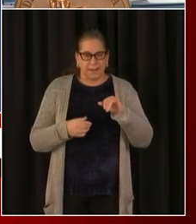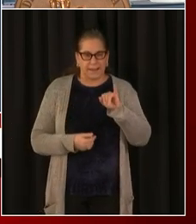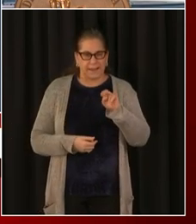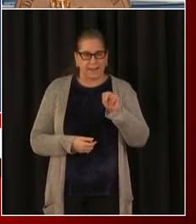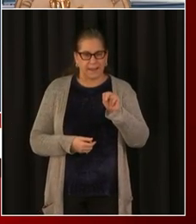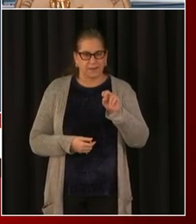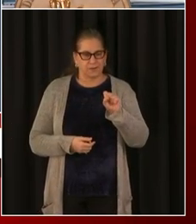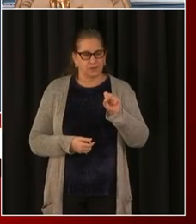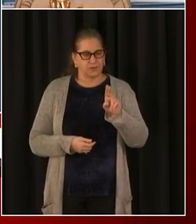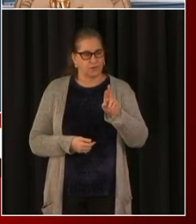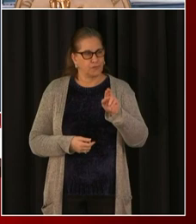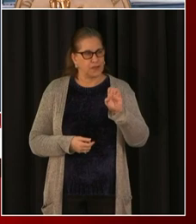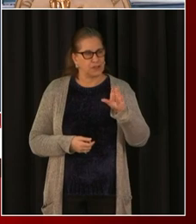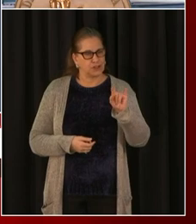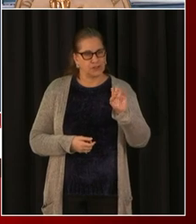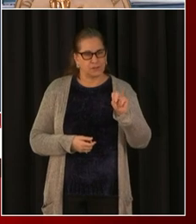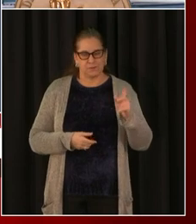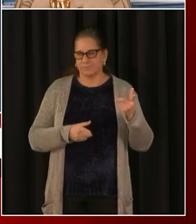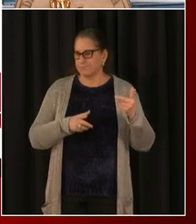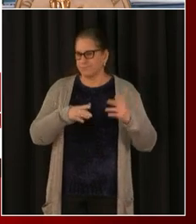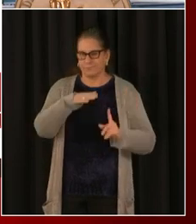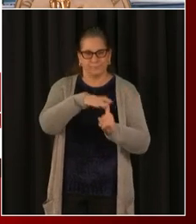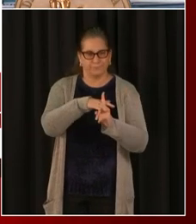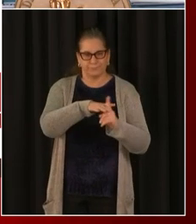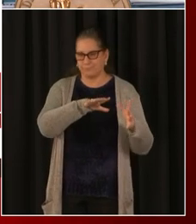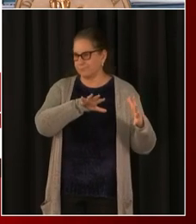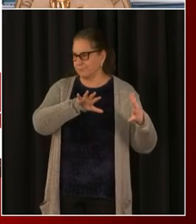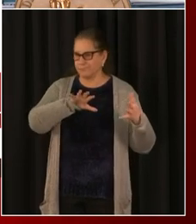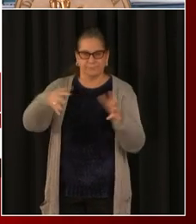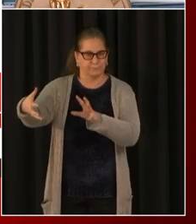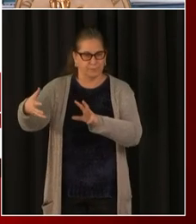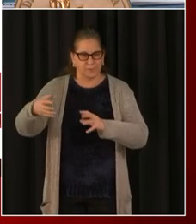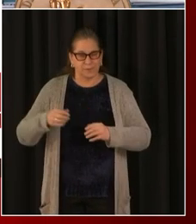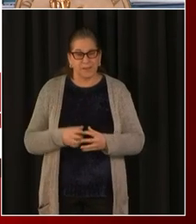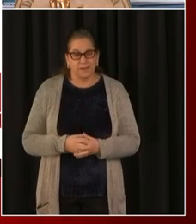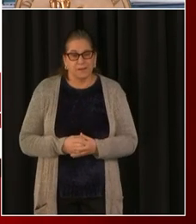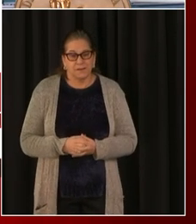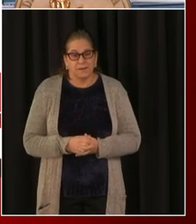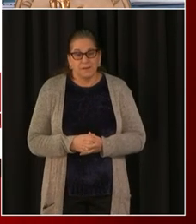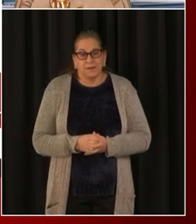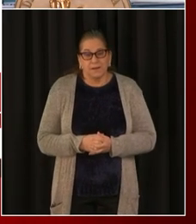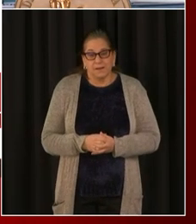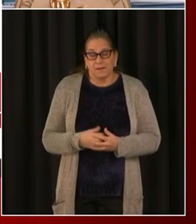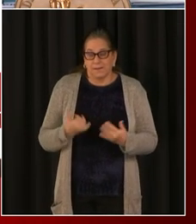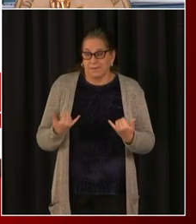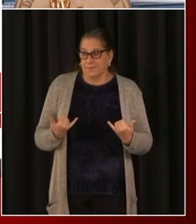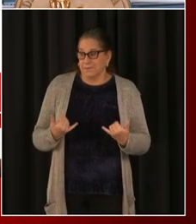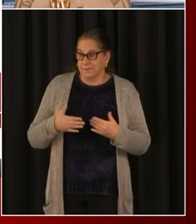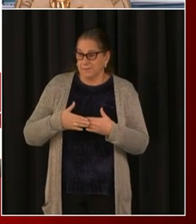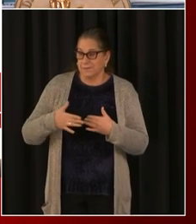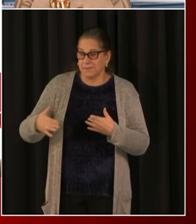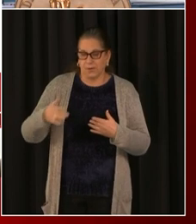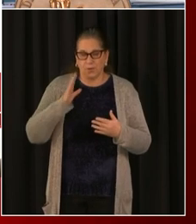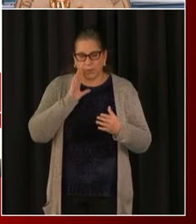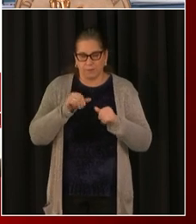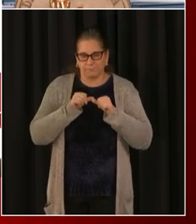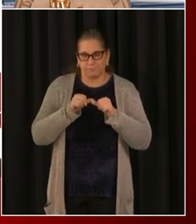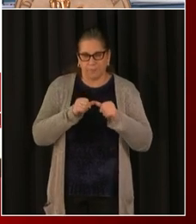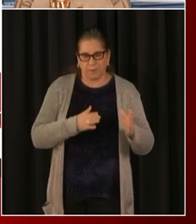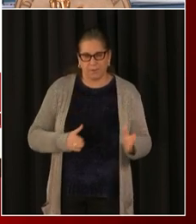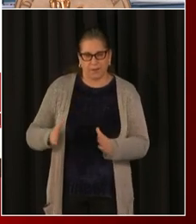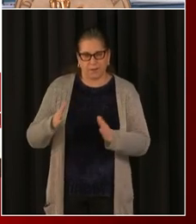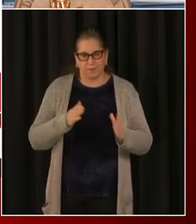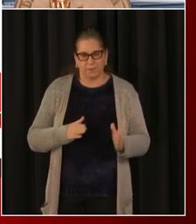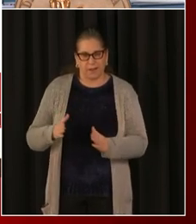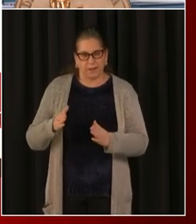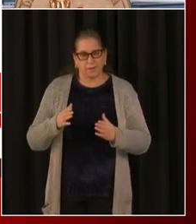the 6th. Over the weekend, we continued our planning. I sent a letter yesterday